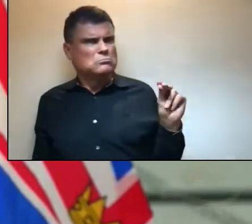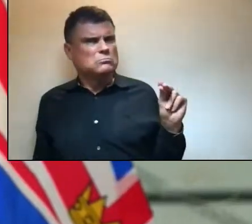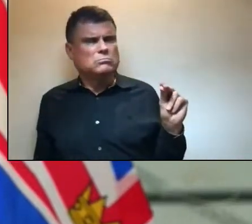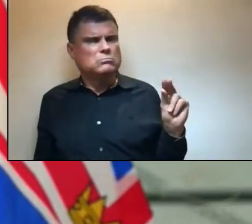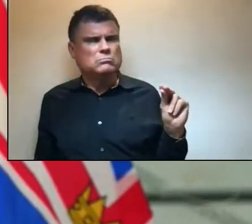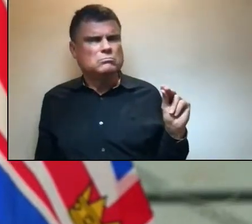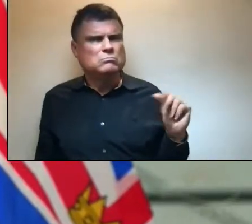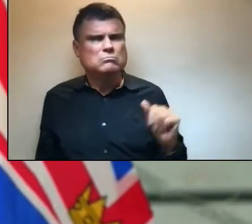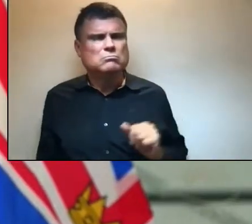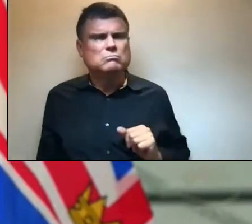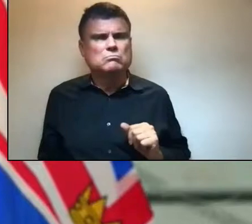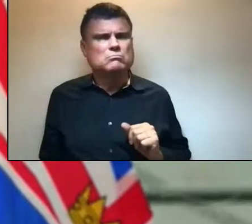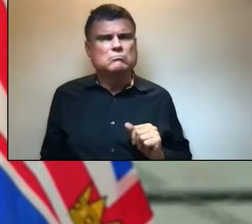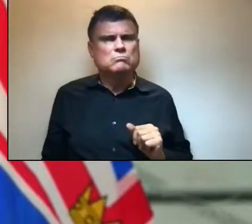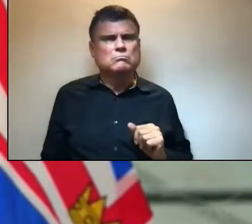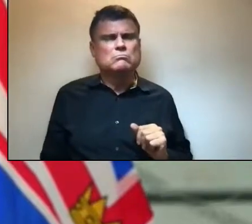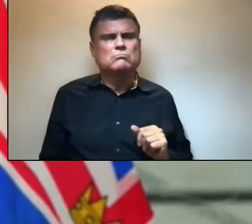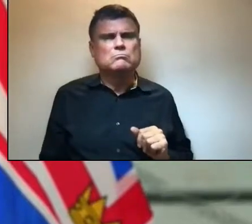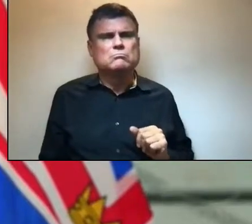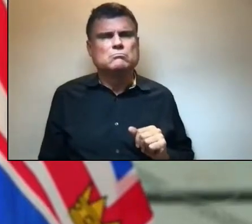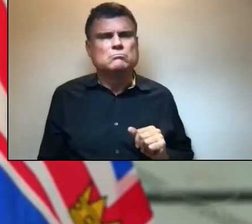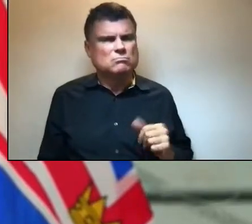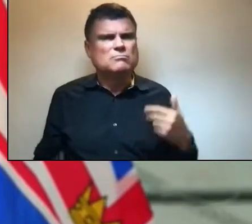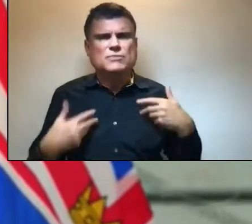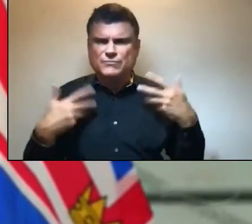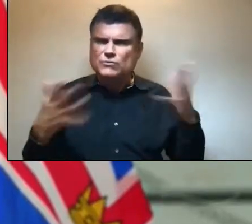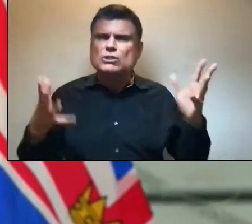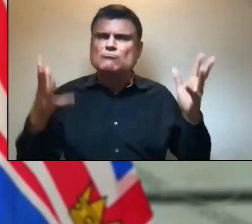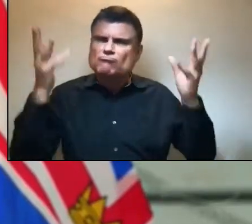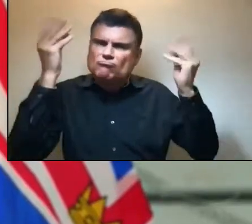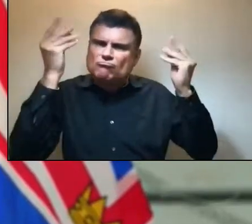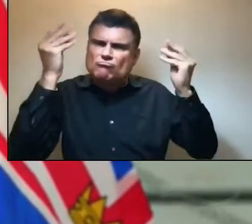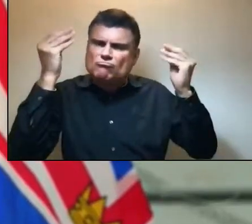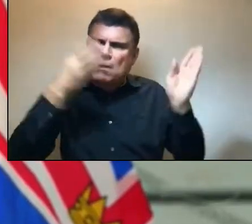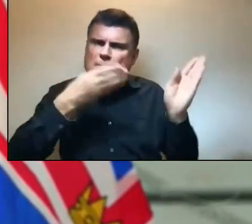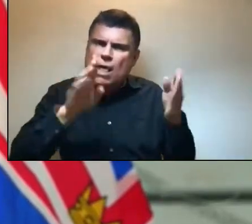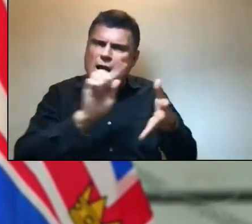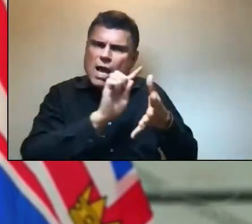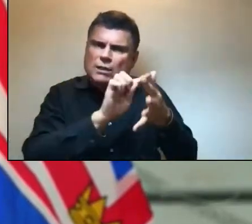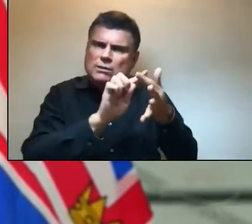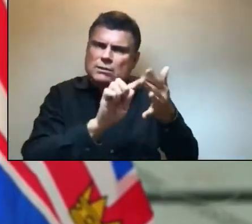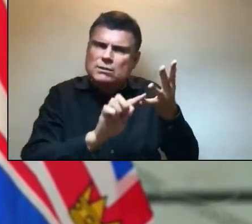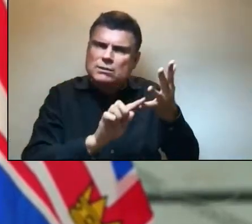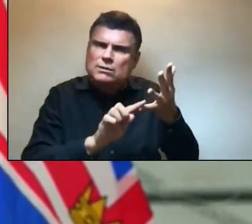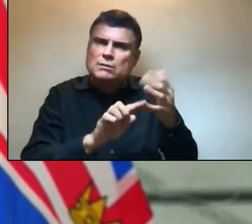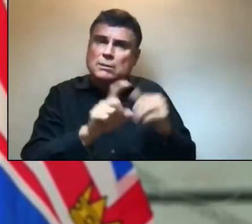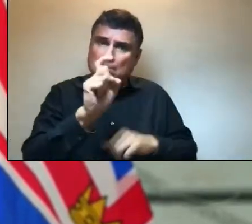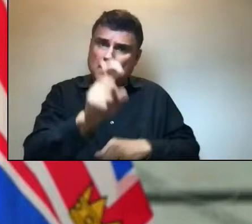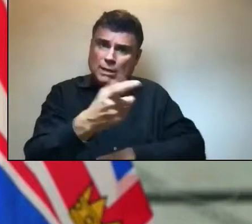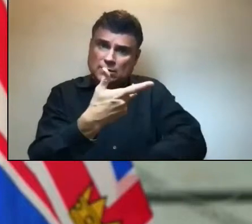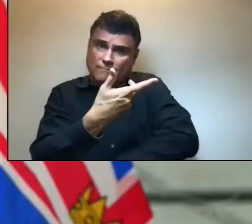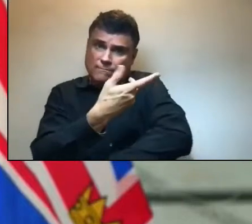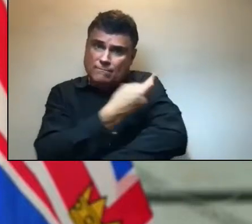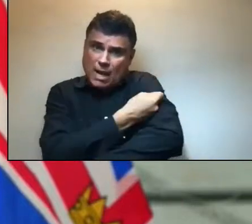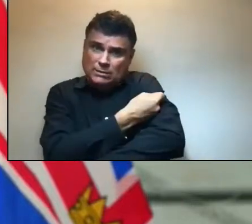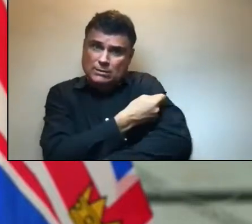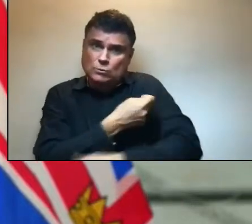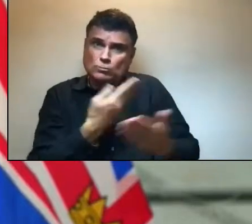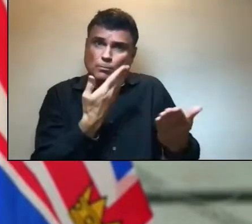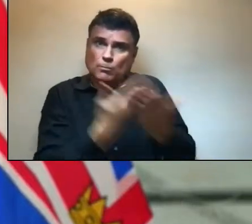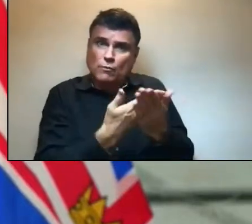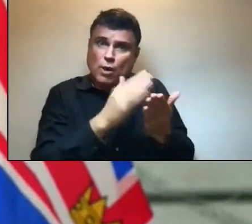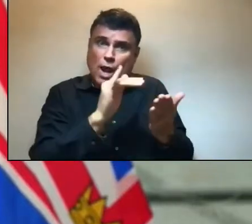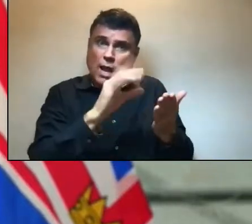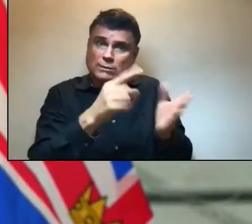we put a lot of thought and time and effort into what was included in the BC vaccine program. So what is included in the BC